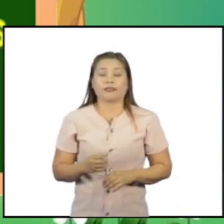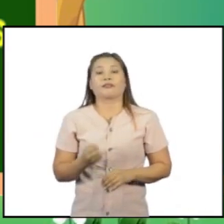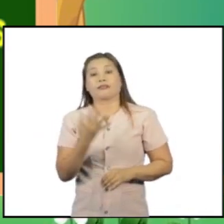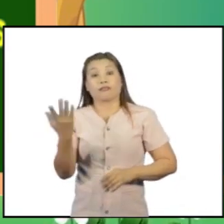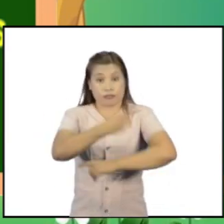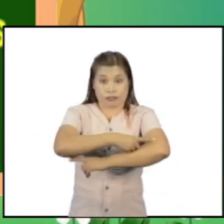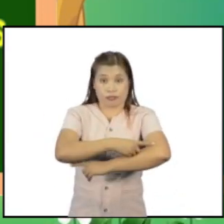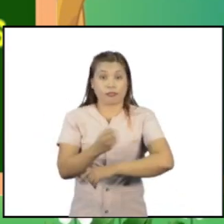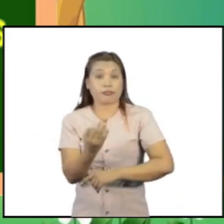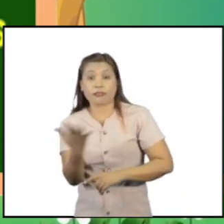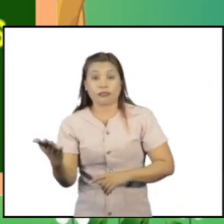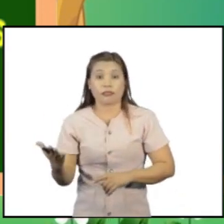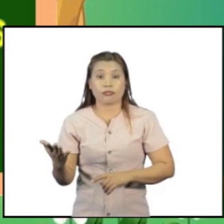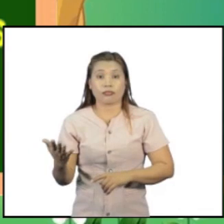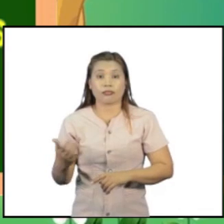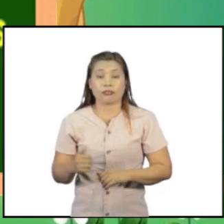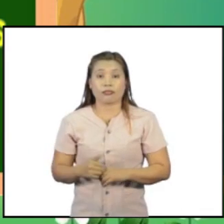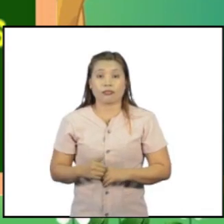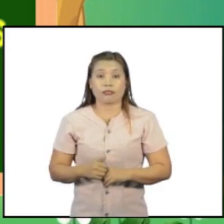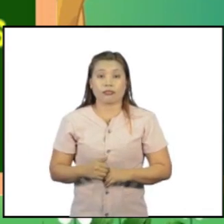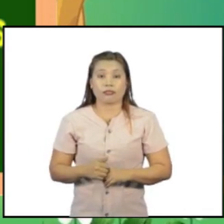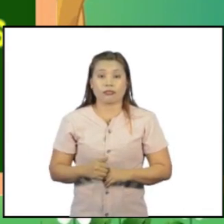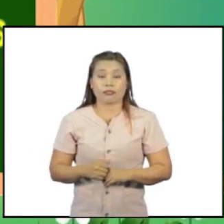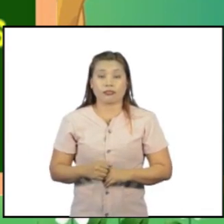How many days are there?